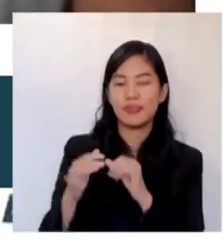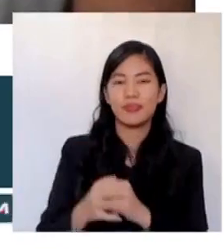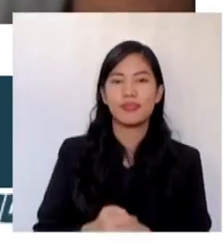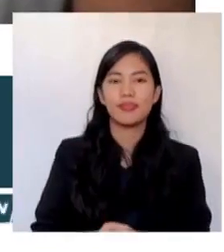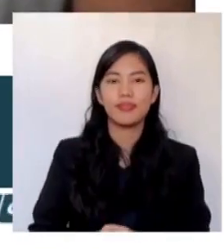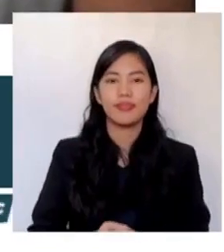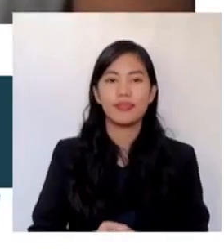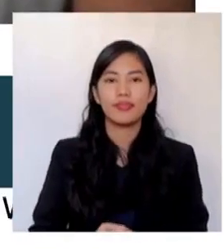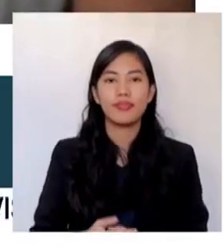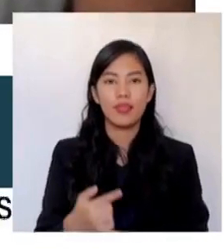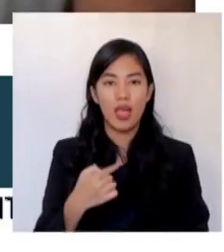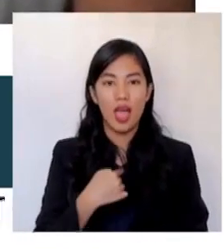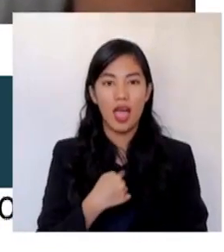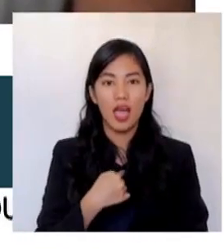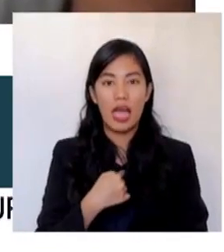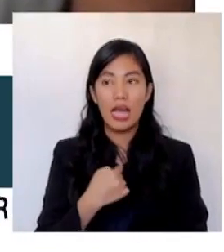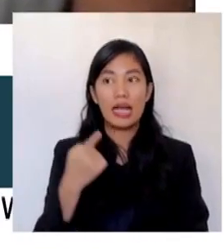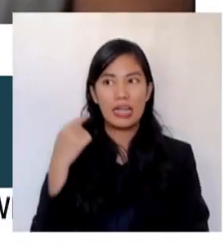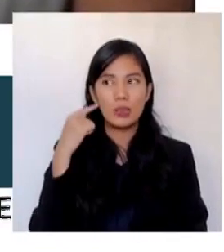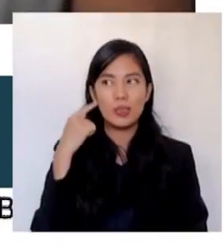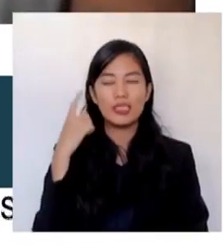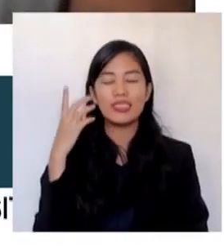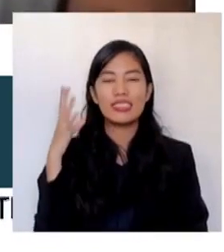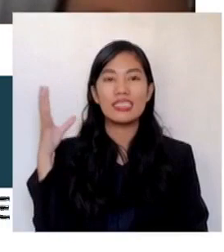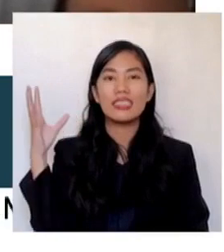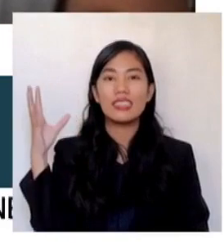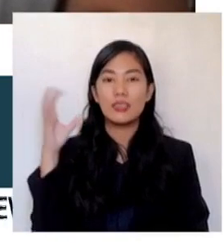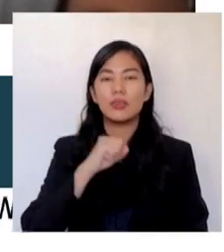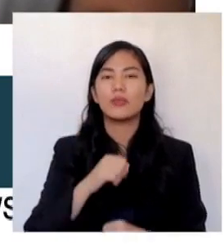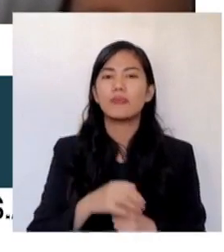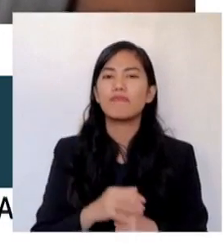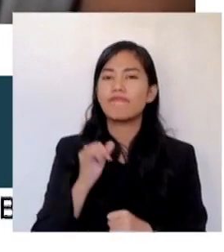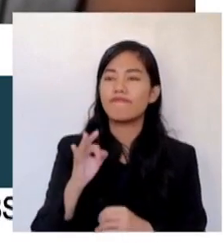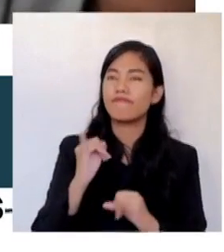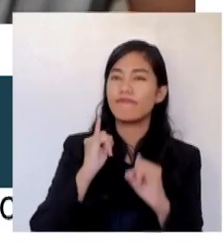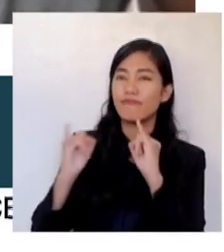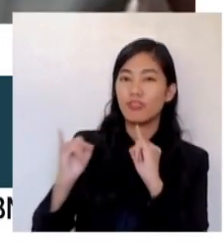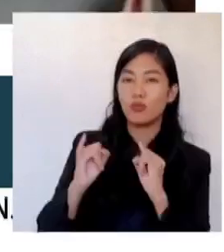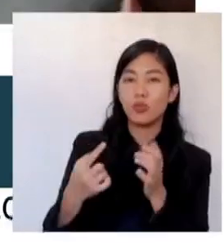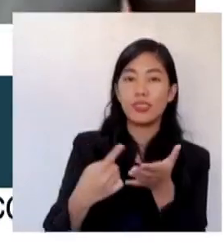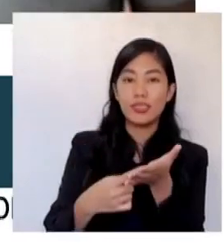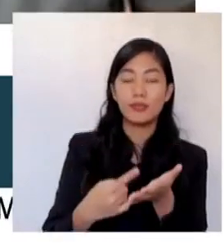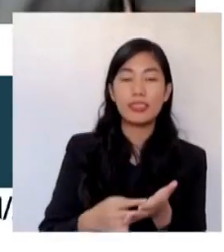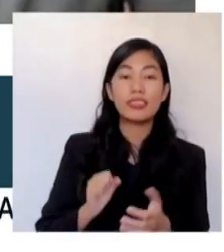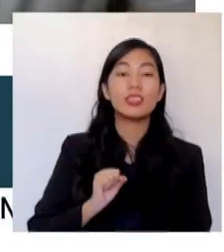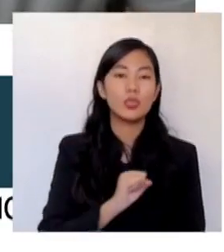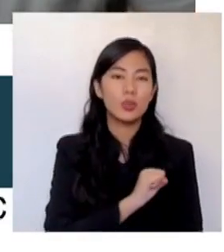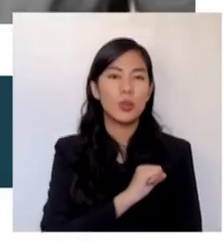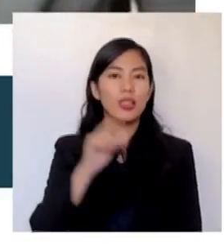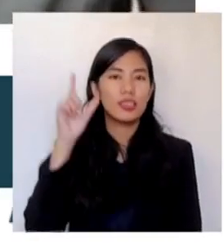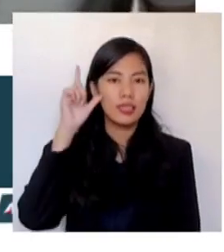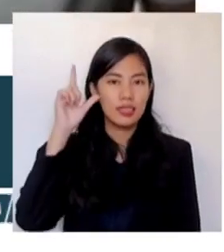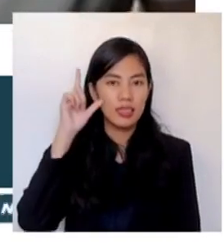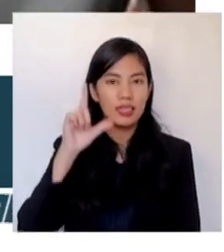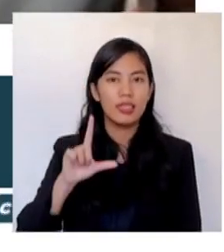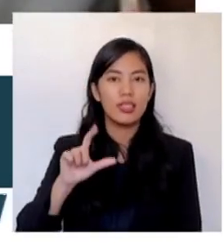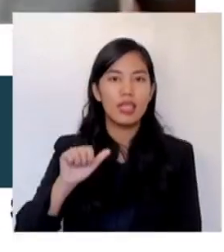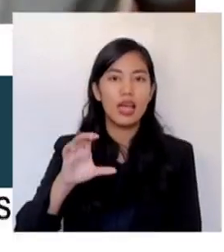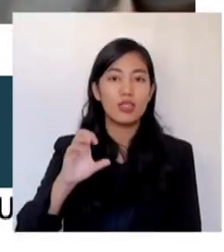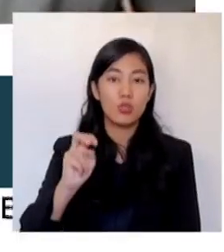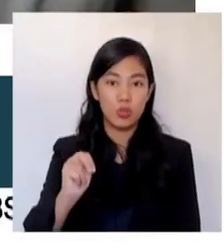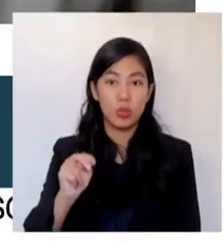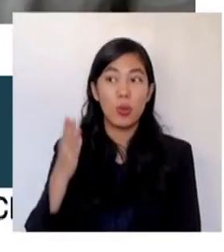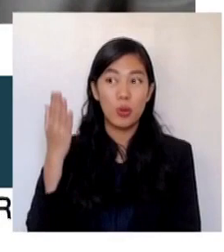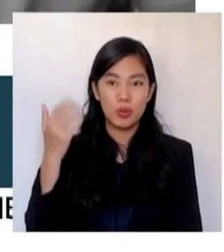I've always anticipated that when it comes to interviews and debates, Senator Lacson will always come out on top because